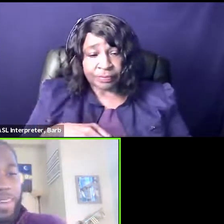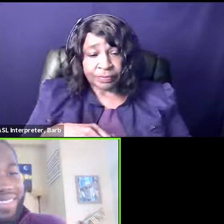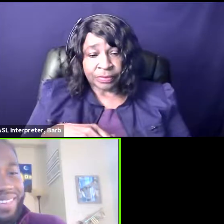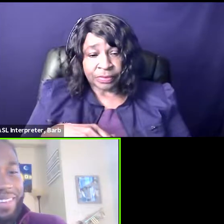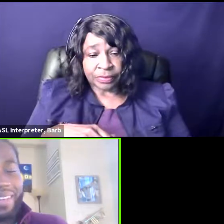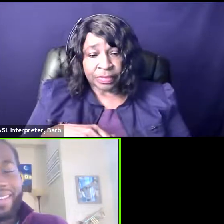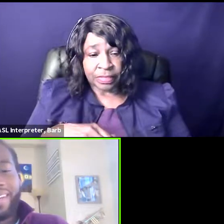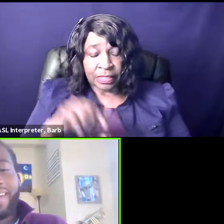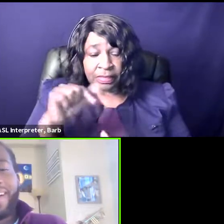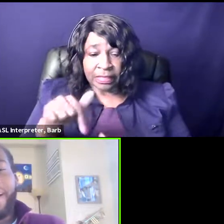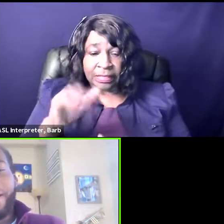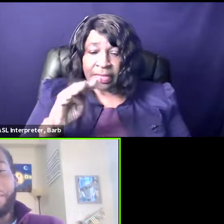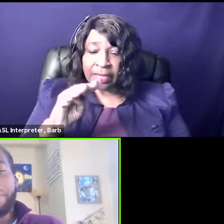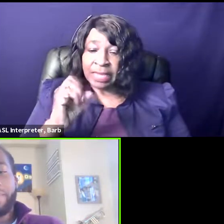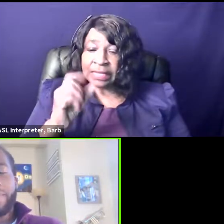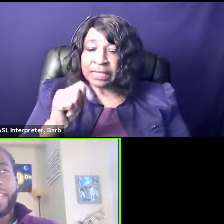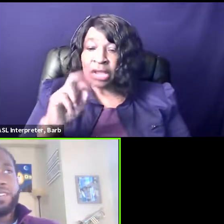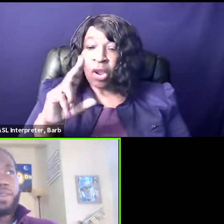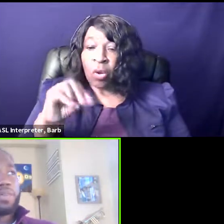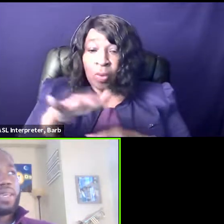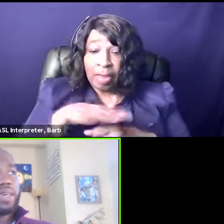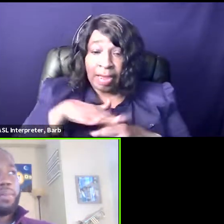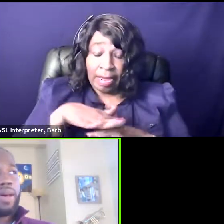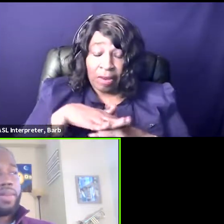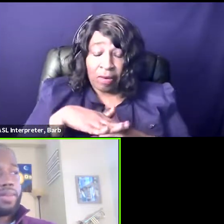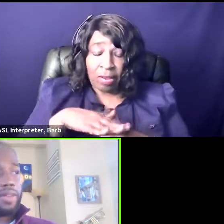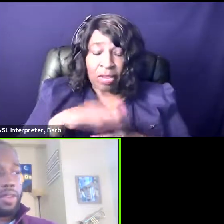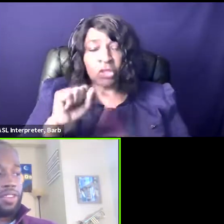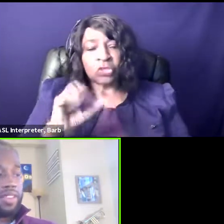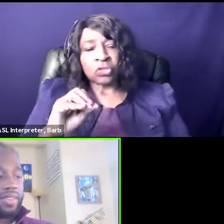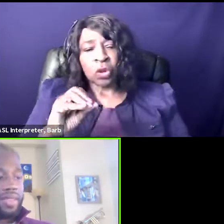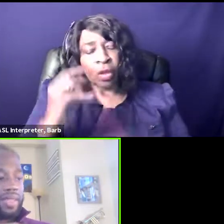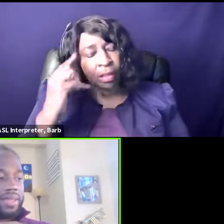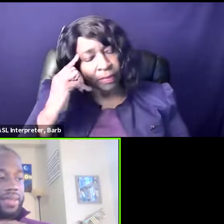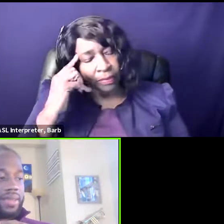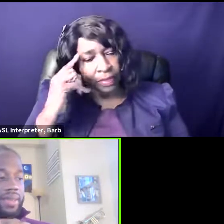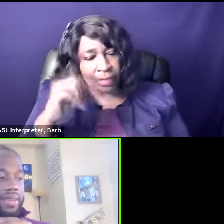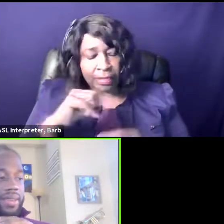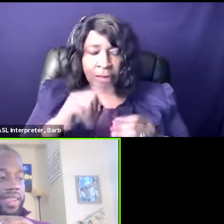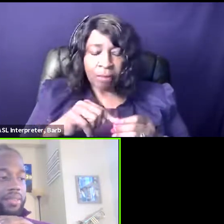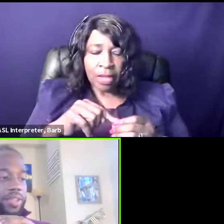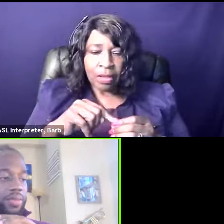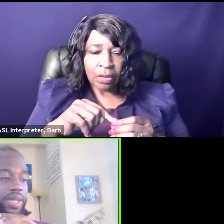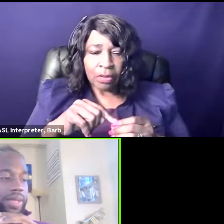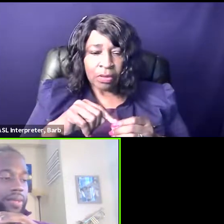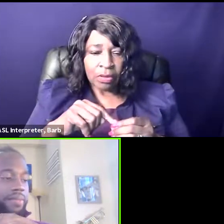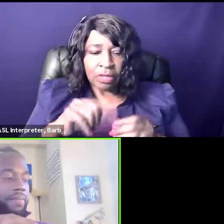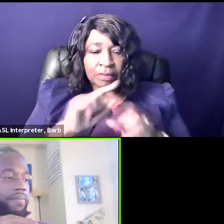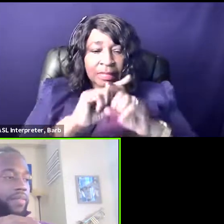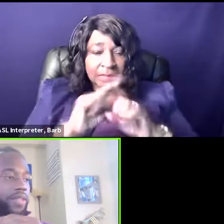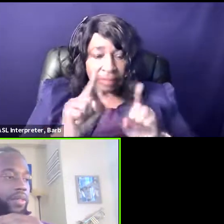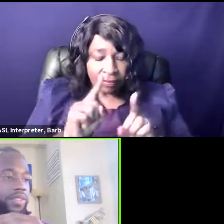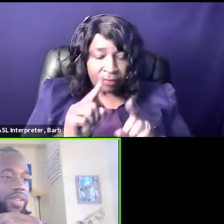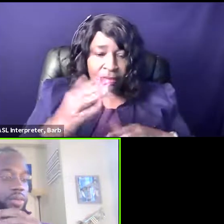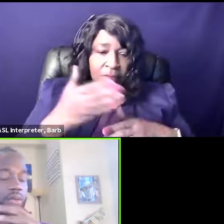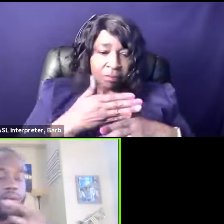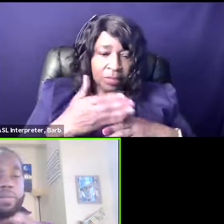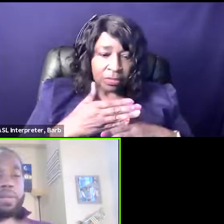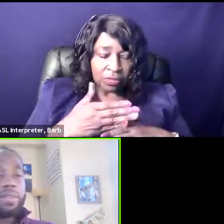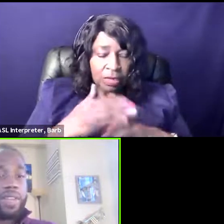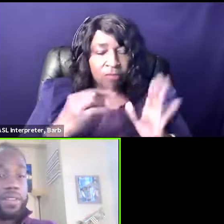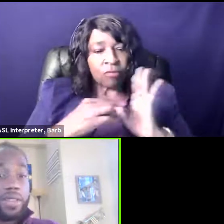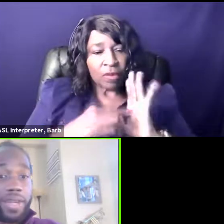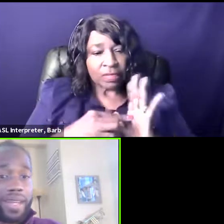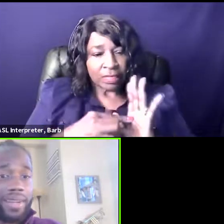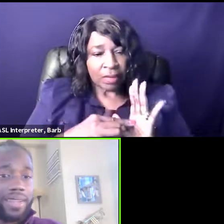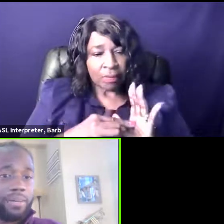versus its metropolitan area. And so thinking about, just the distinction between, for example, where